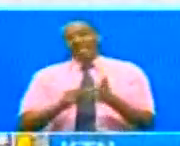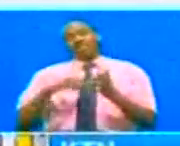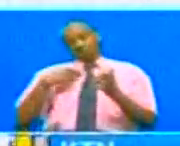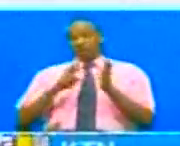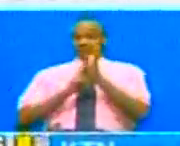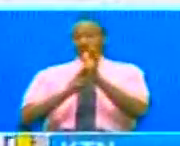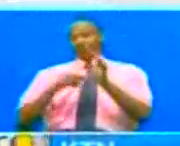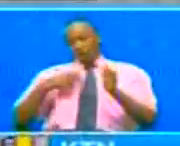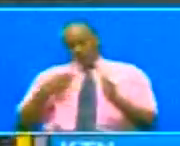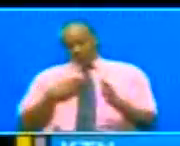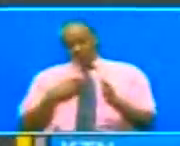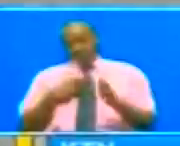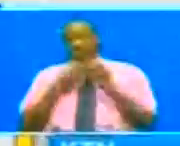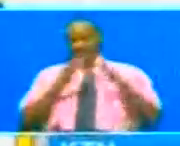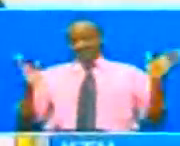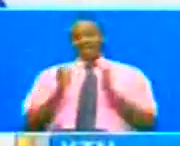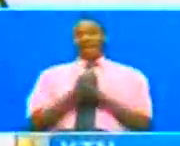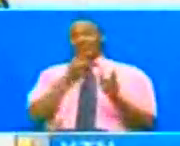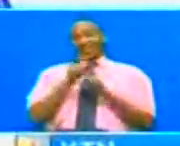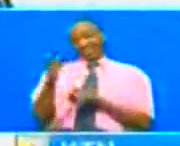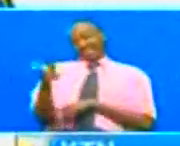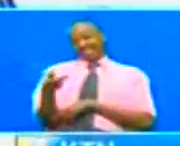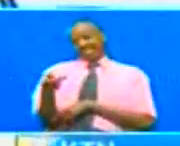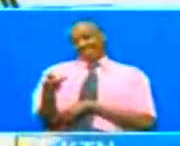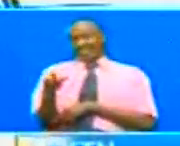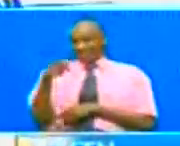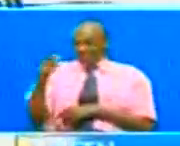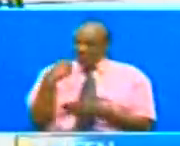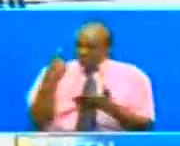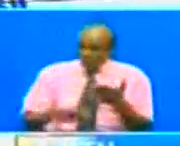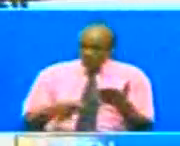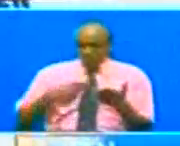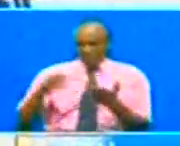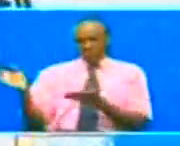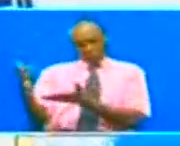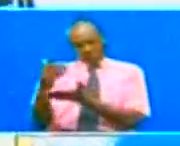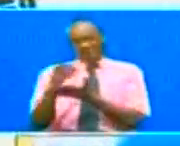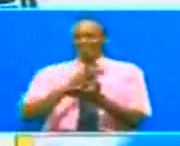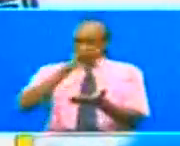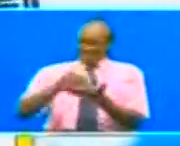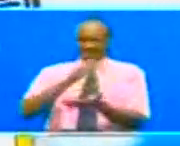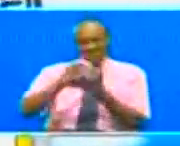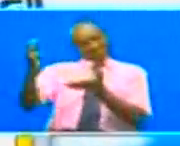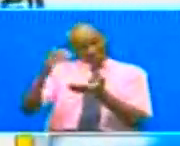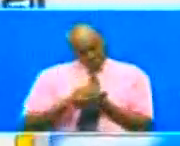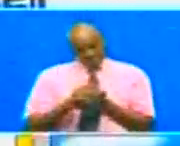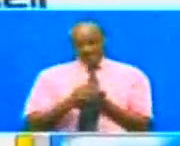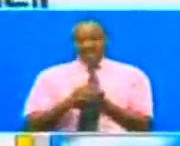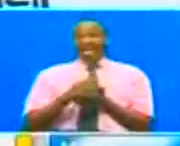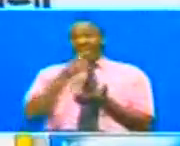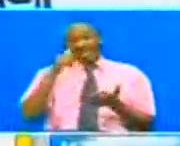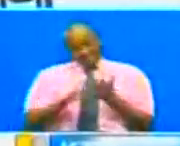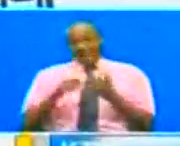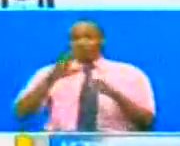priests and brothers. In an apparent attempt to make the soliciting of funds a genuine venture, the letter